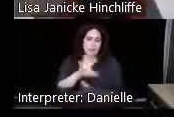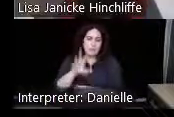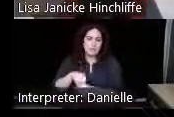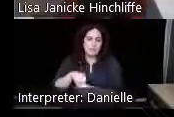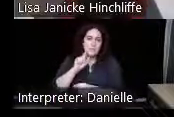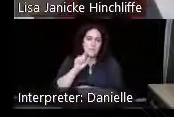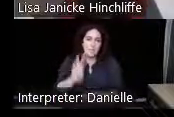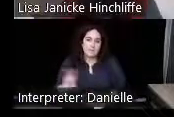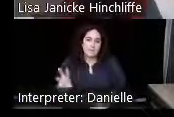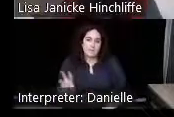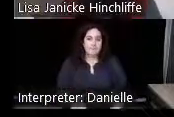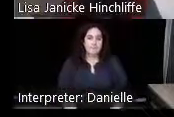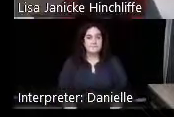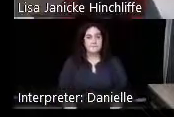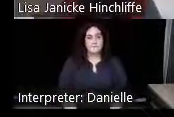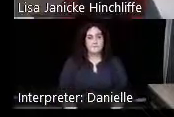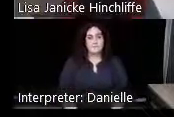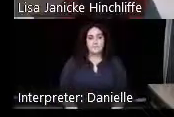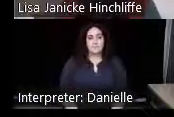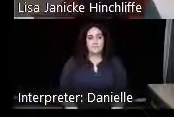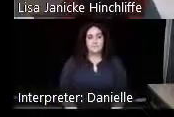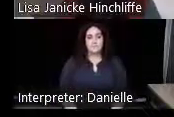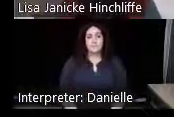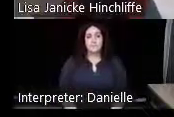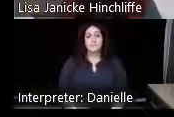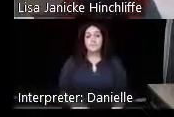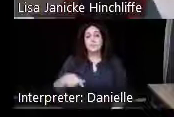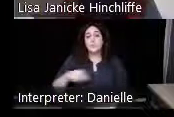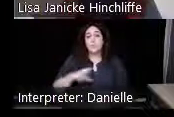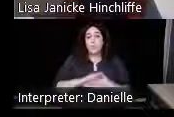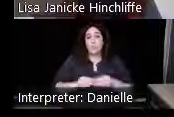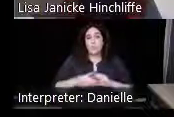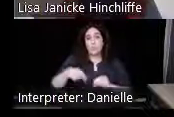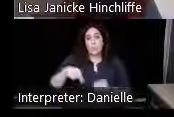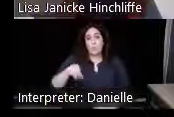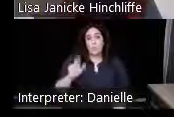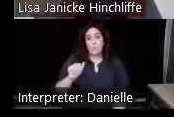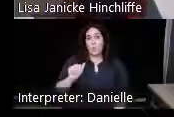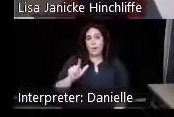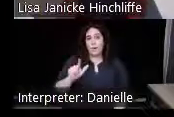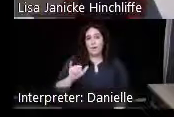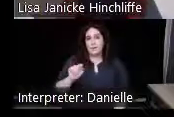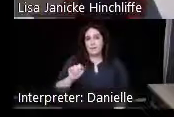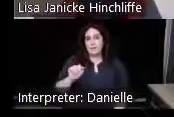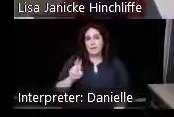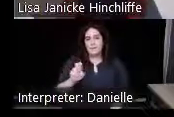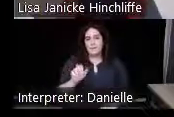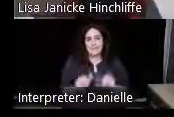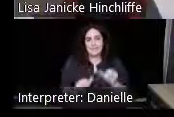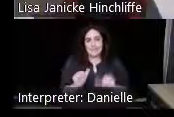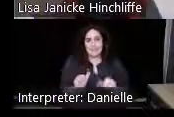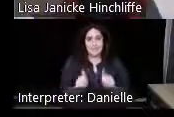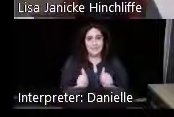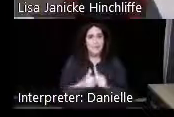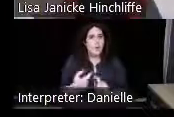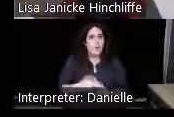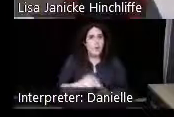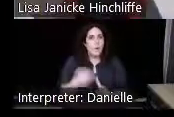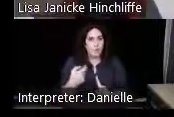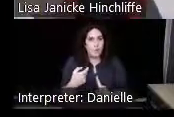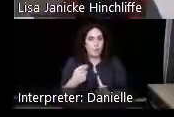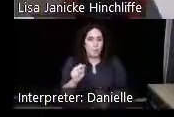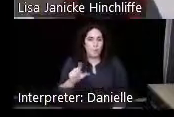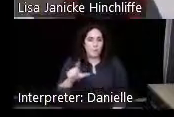a qualitative assessment process using a number of automated testing tools.